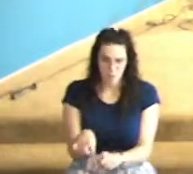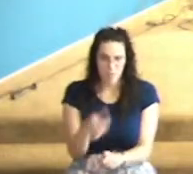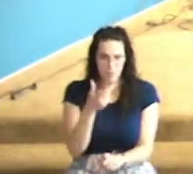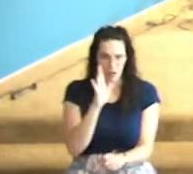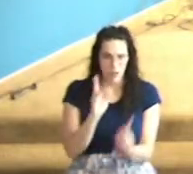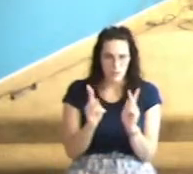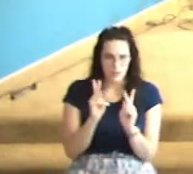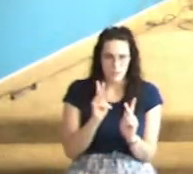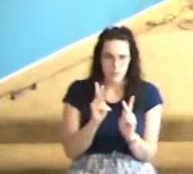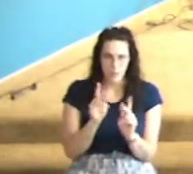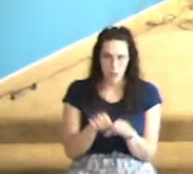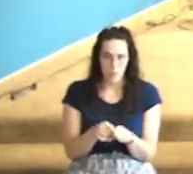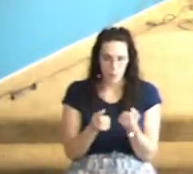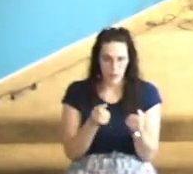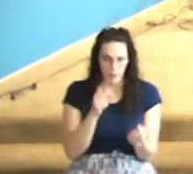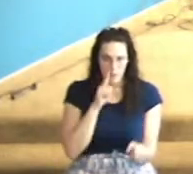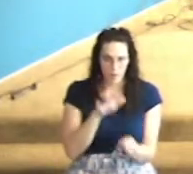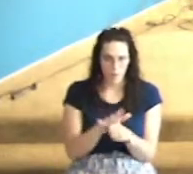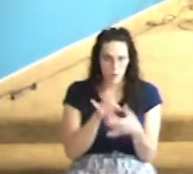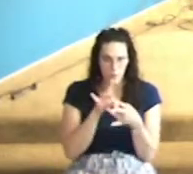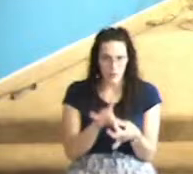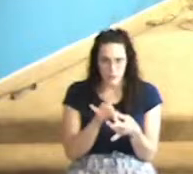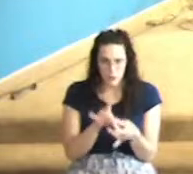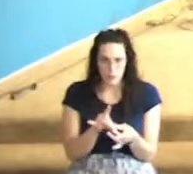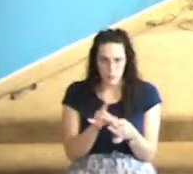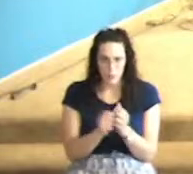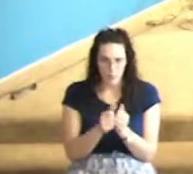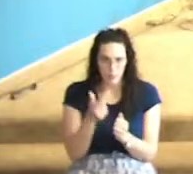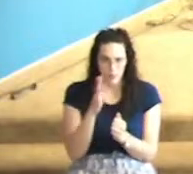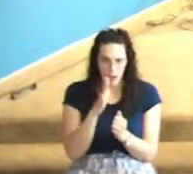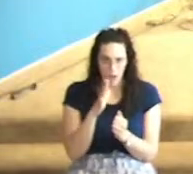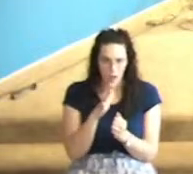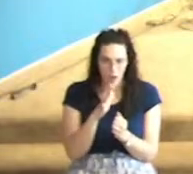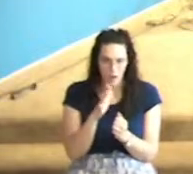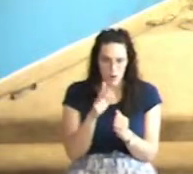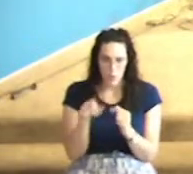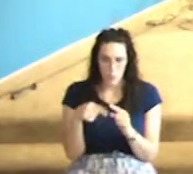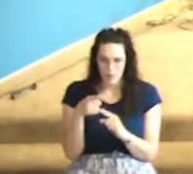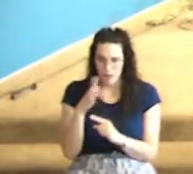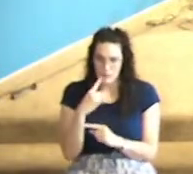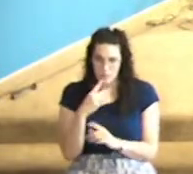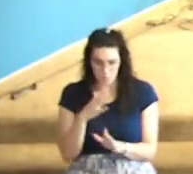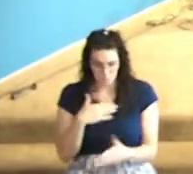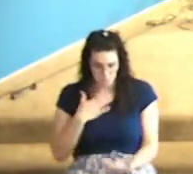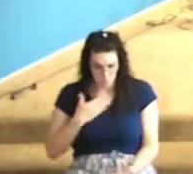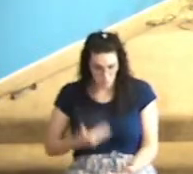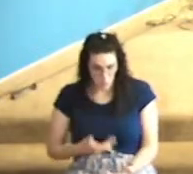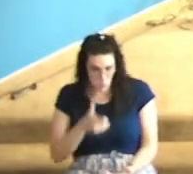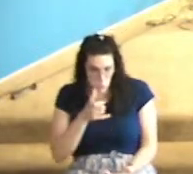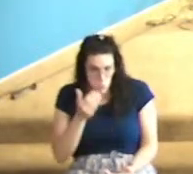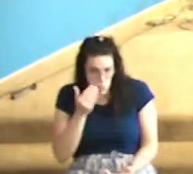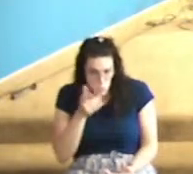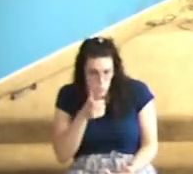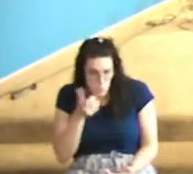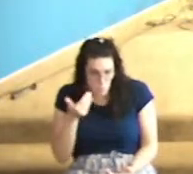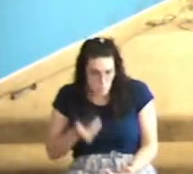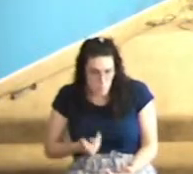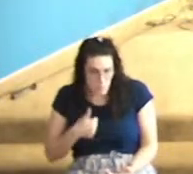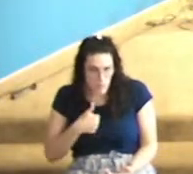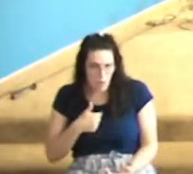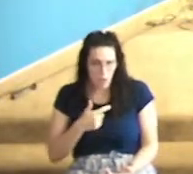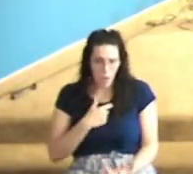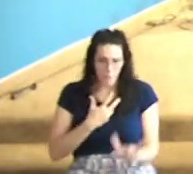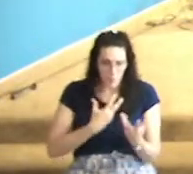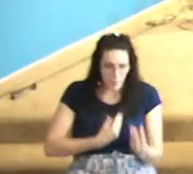people breaking this covenant relationship with God where he says, my name, you want to know who I am? I am